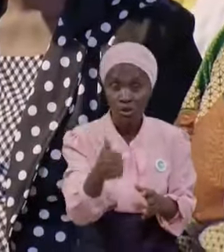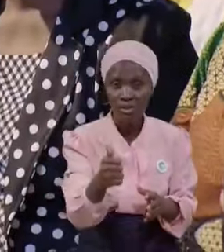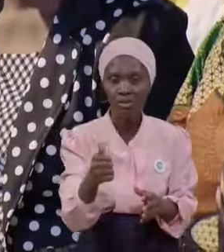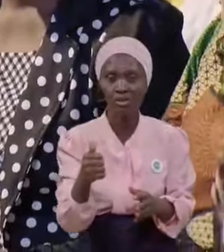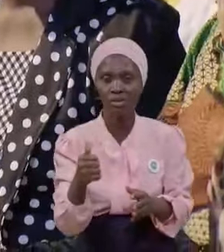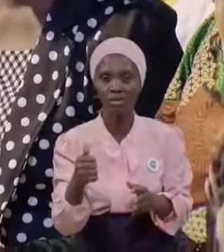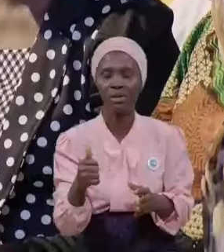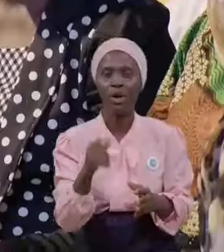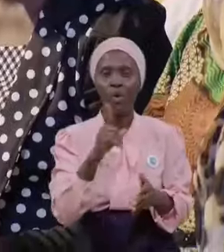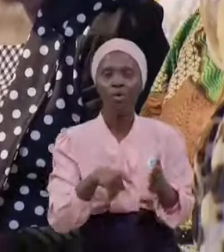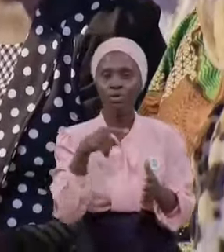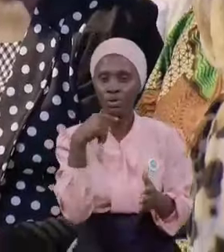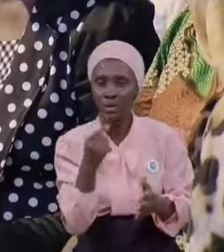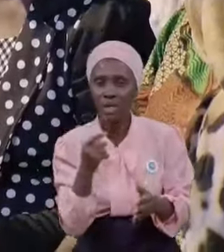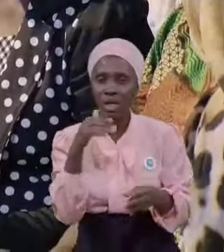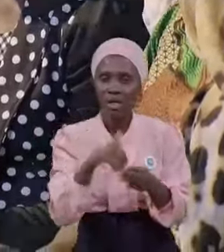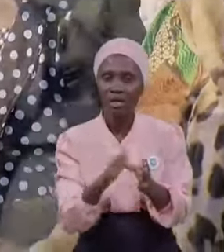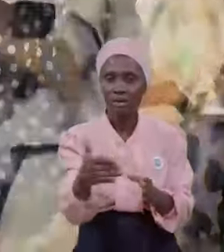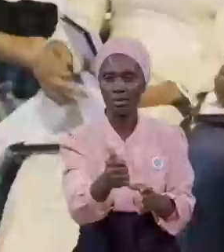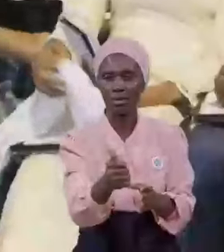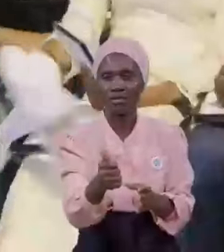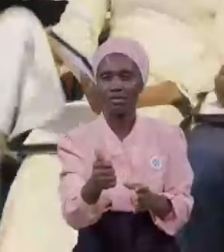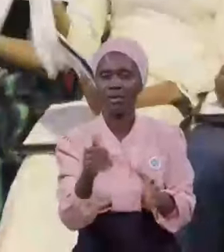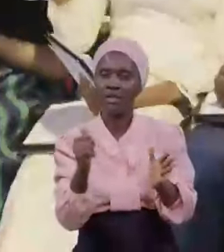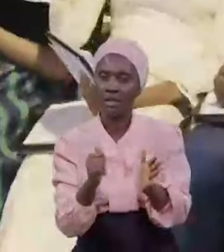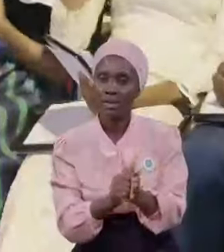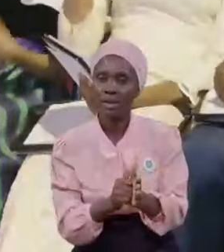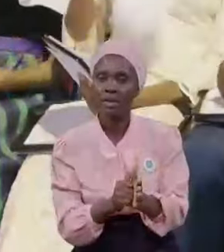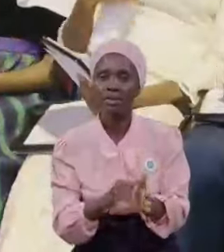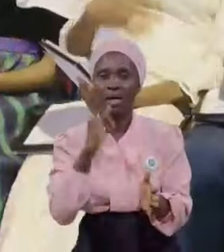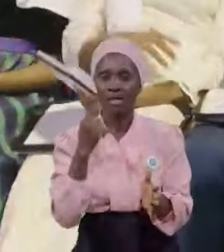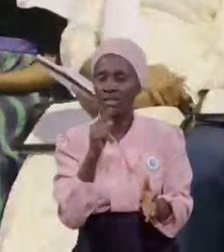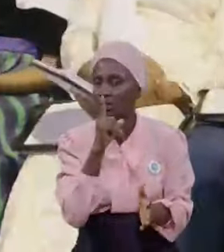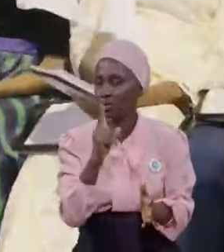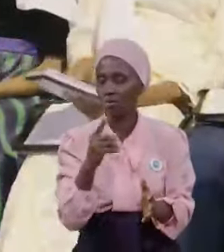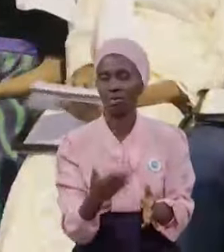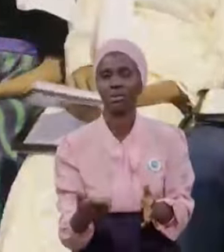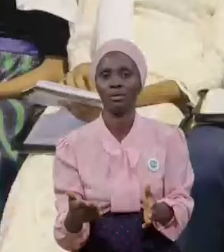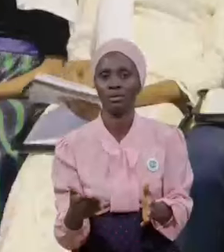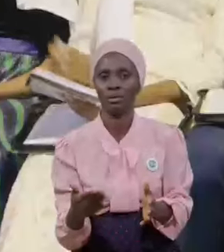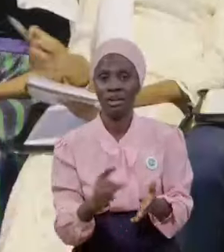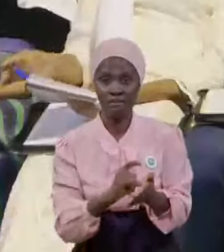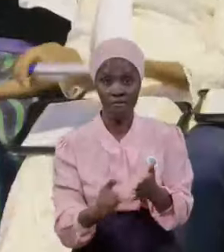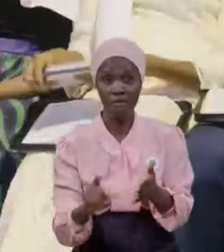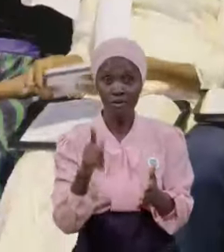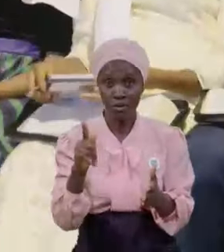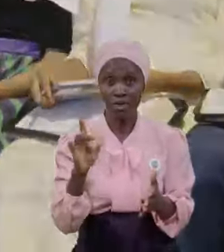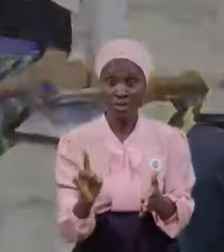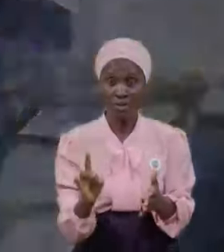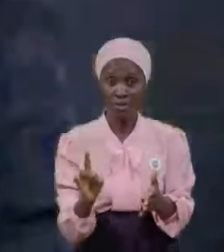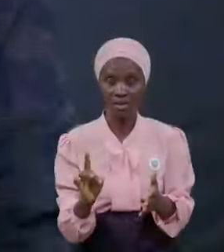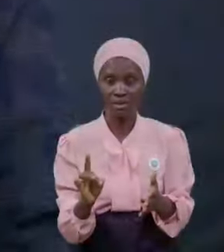yourself, that is the real thing. Look at verse 28. In verse 28, then